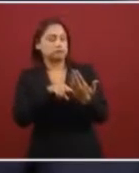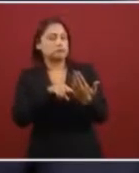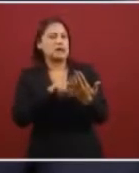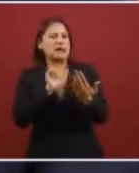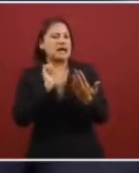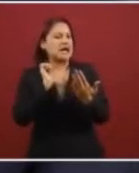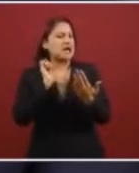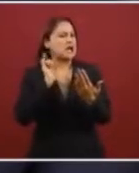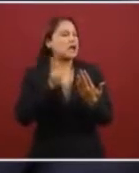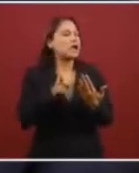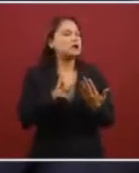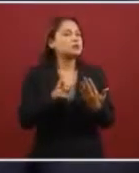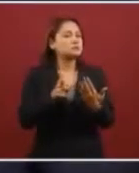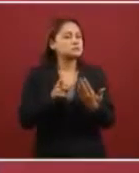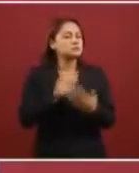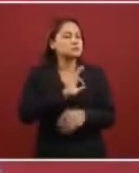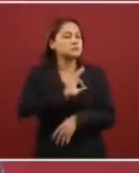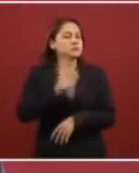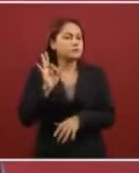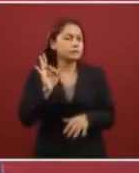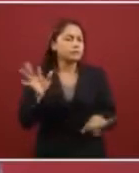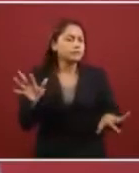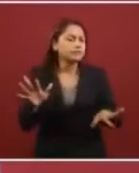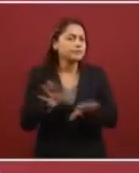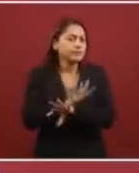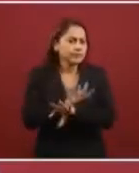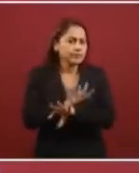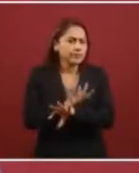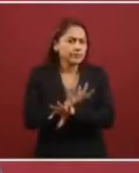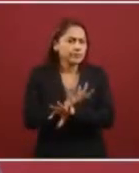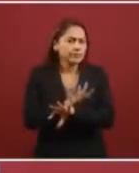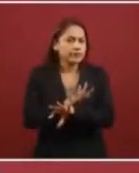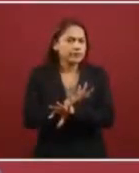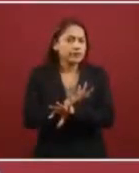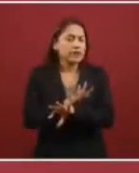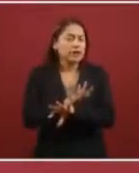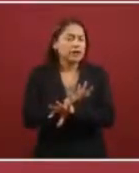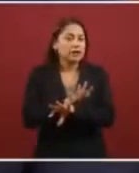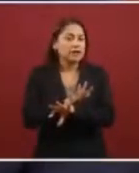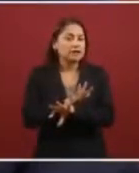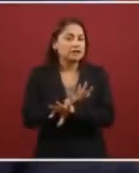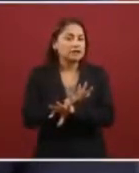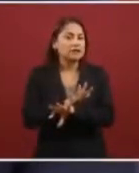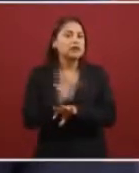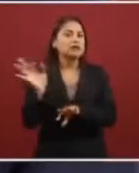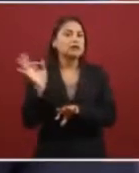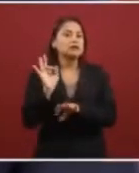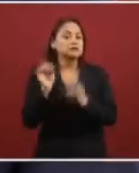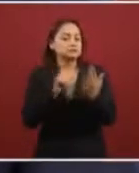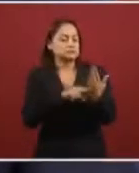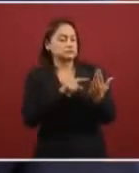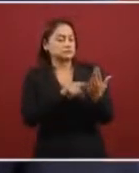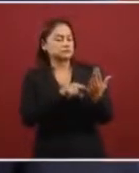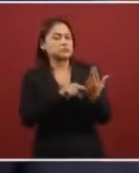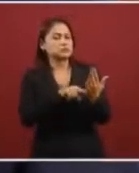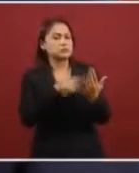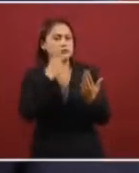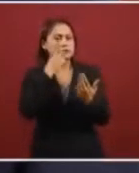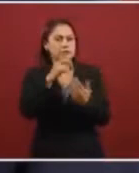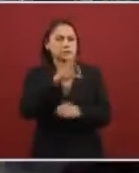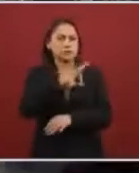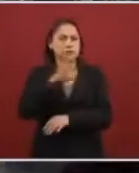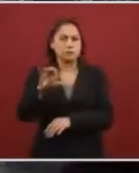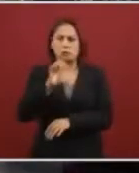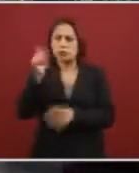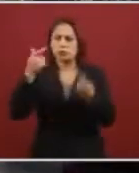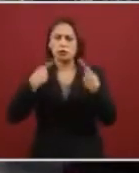it another way? Y que haya funcionarios que ganen más que el presidente. There's people working in